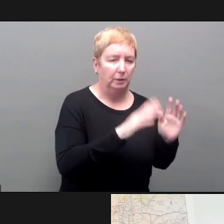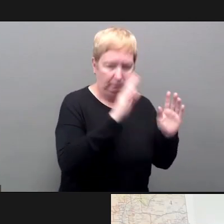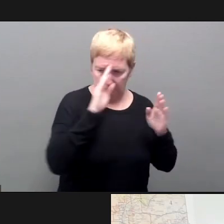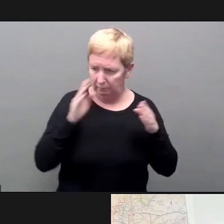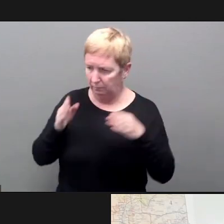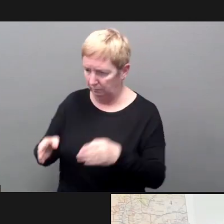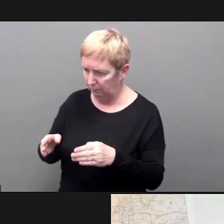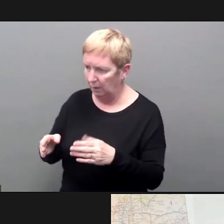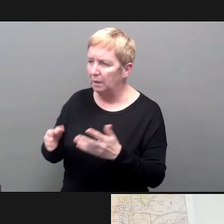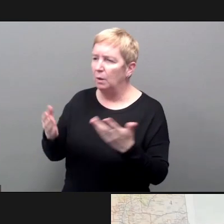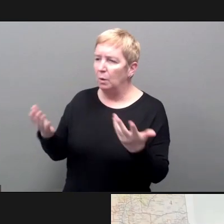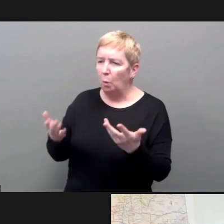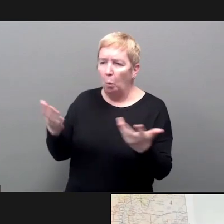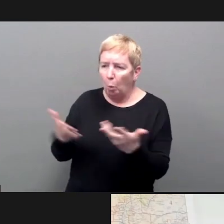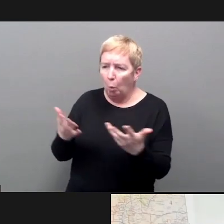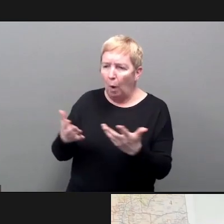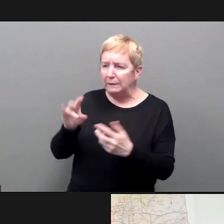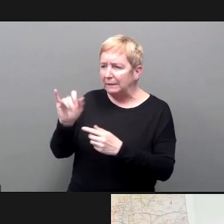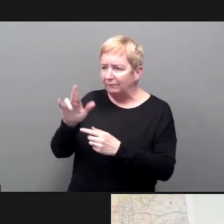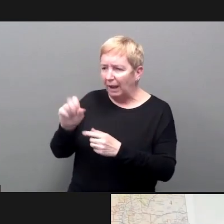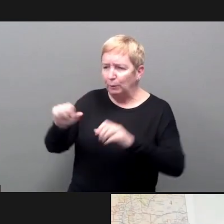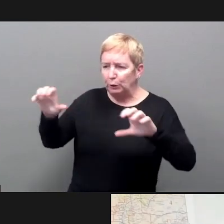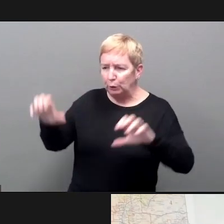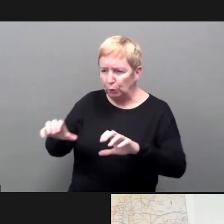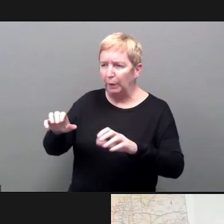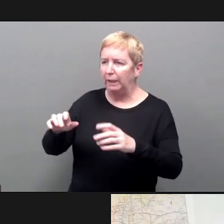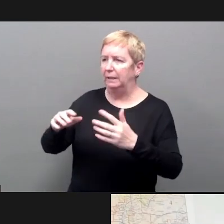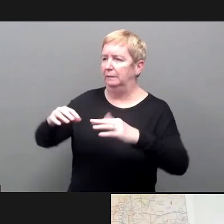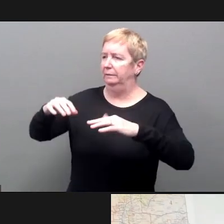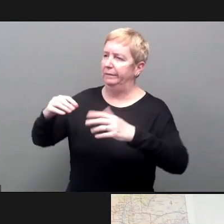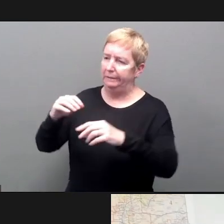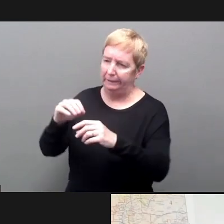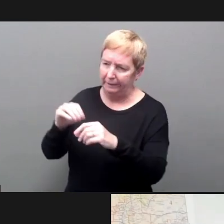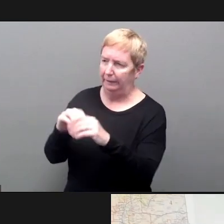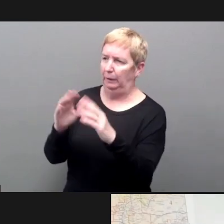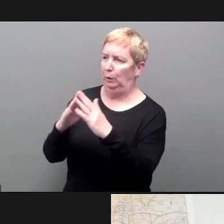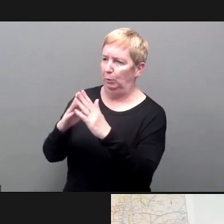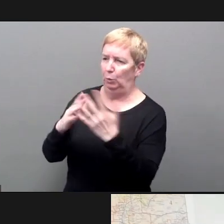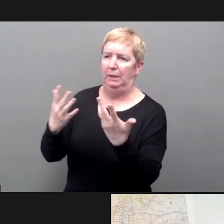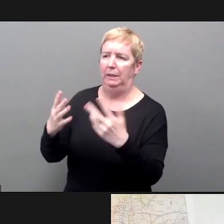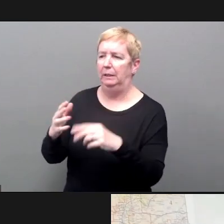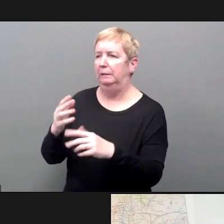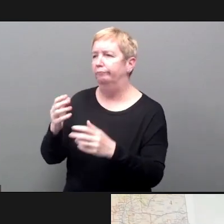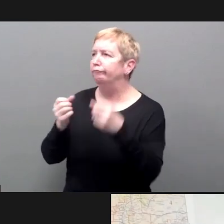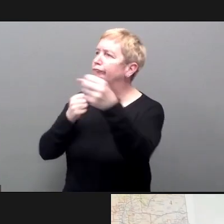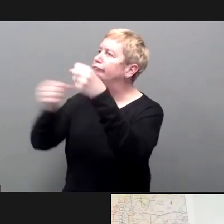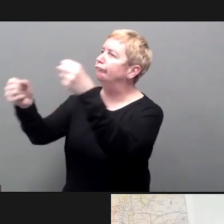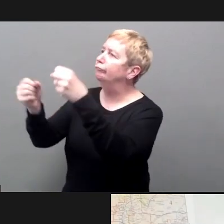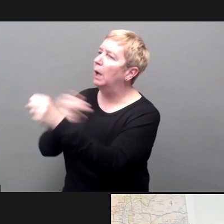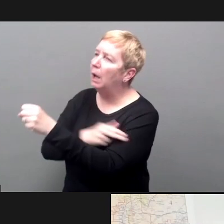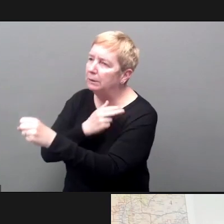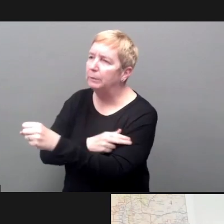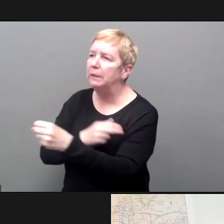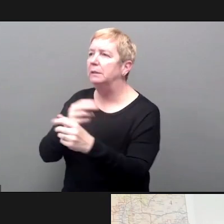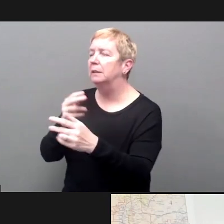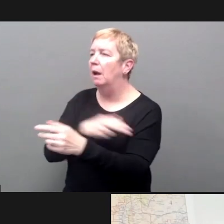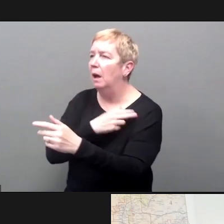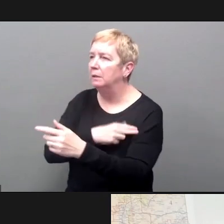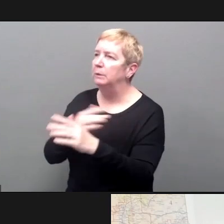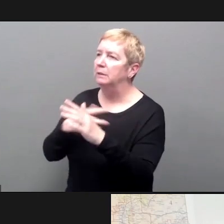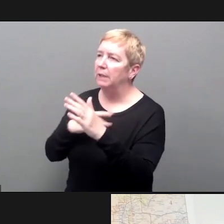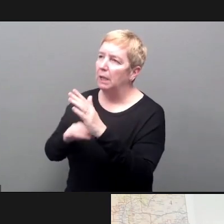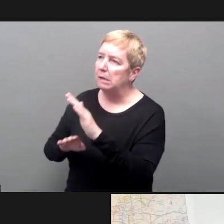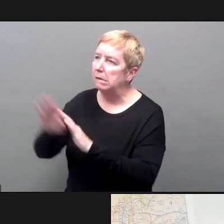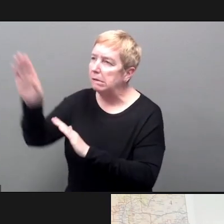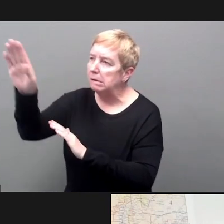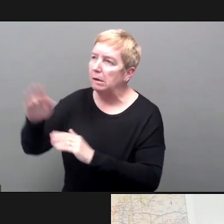is the virus doing out there in the community, and hospitalizations maybe being a factor of that, or any thoughts on that? Yeah, it's a